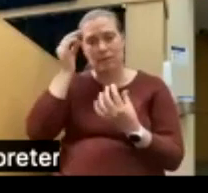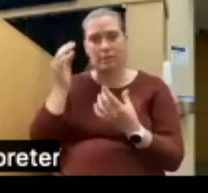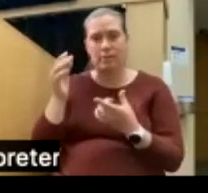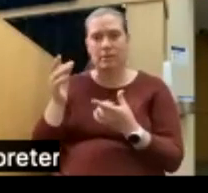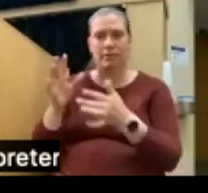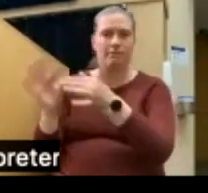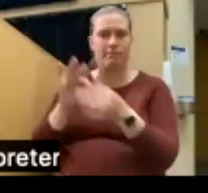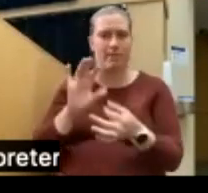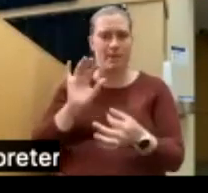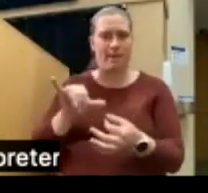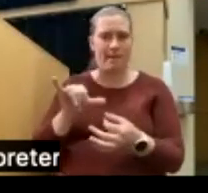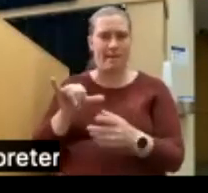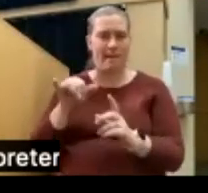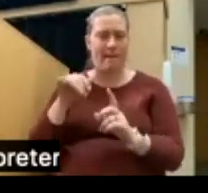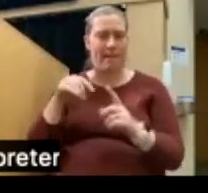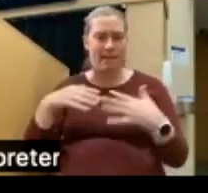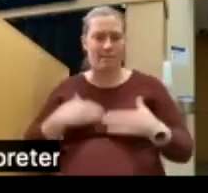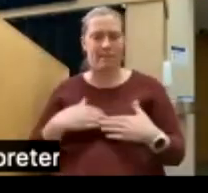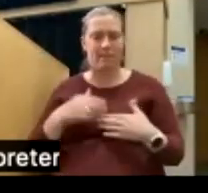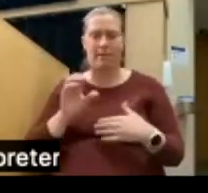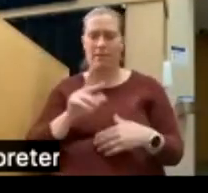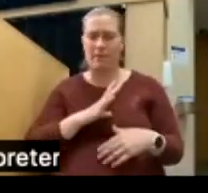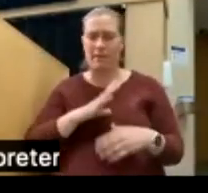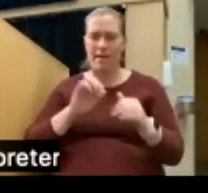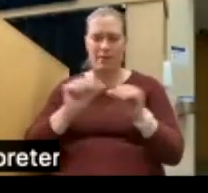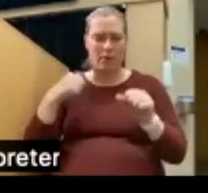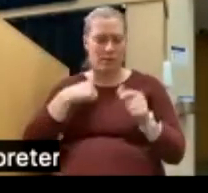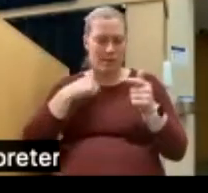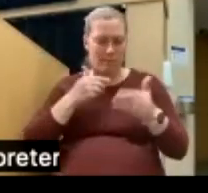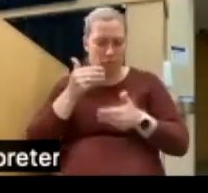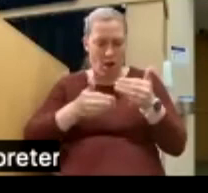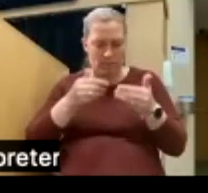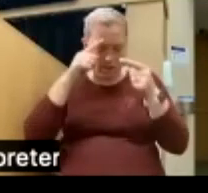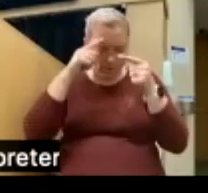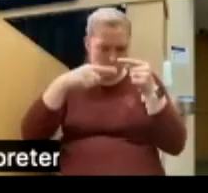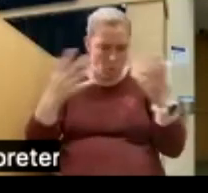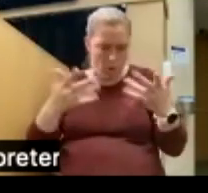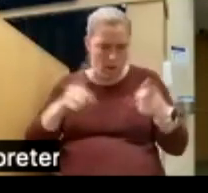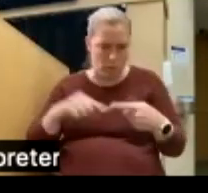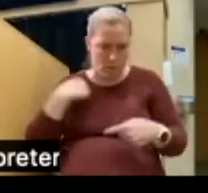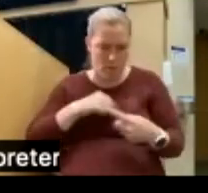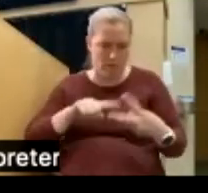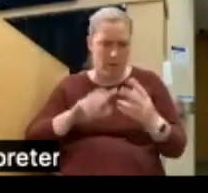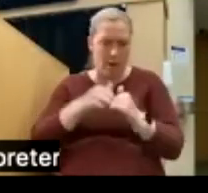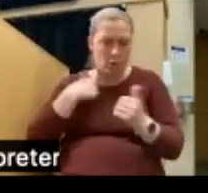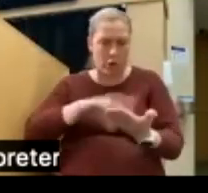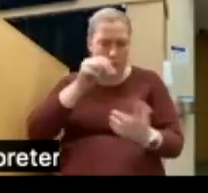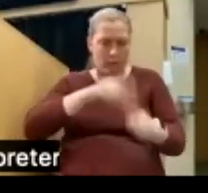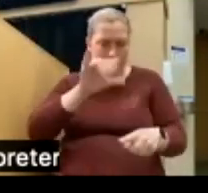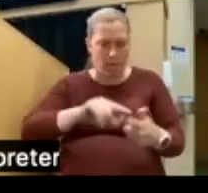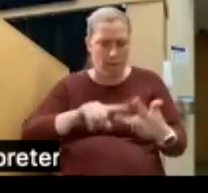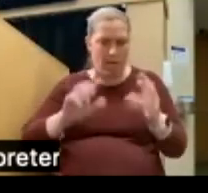that traumatic growth. Like, how do we process what has happened to us? How do we learn from it? How do we do better next time when we're in the